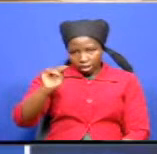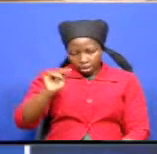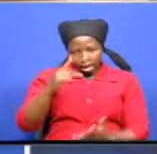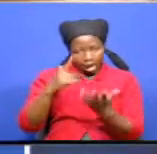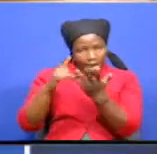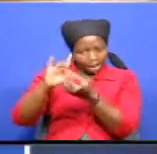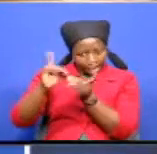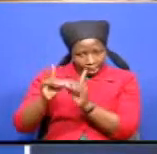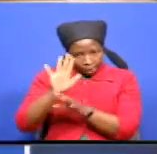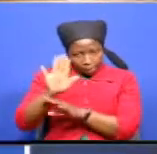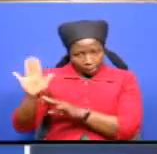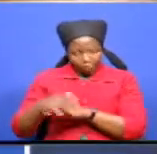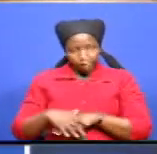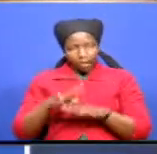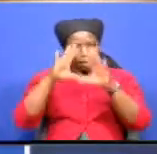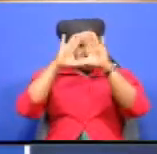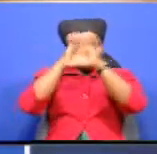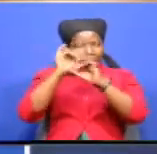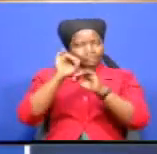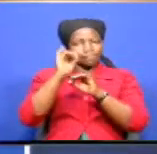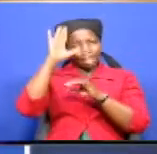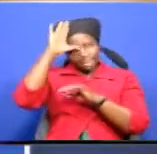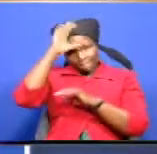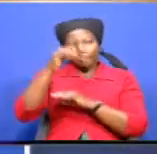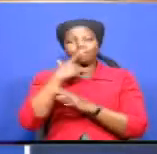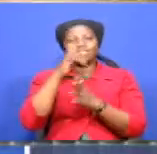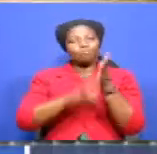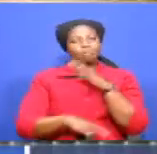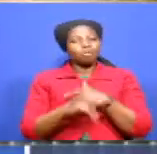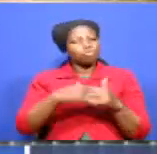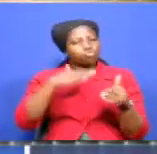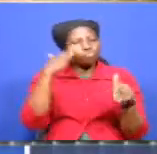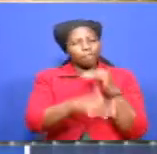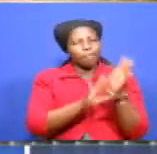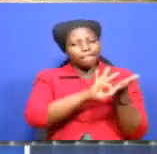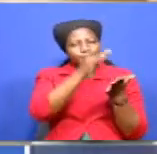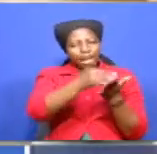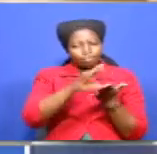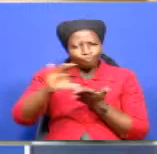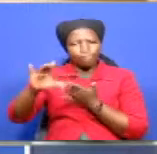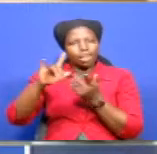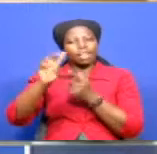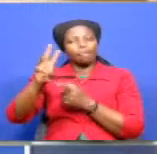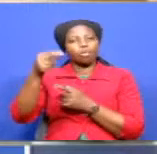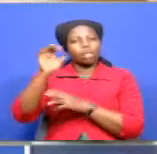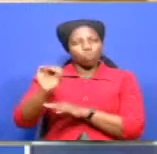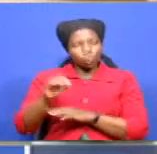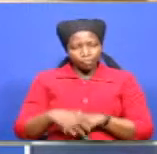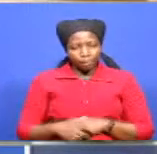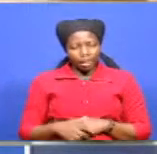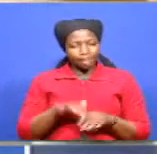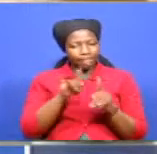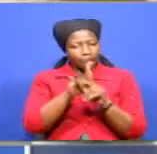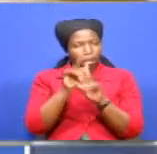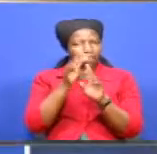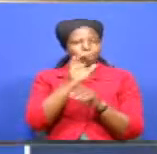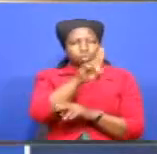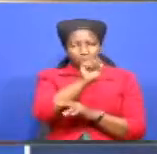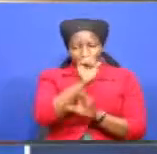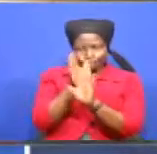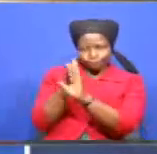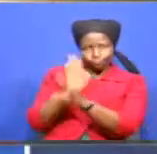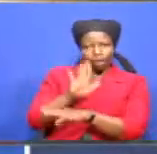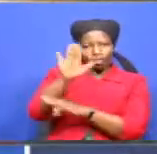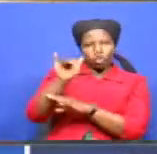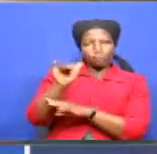President Donald Trump has threatened to permanently halt funding for the World Health Organization and withdraw the United States from the